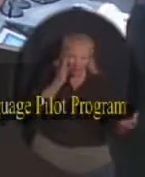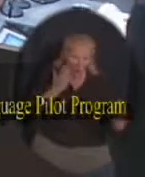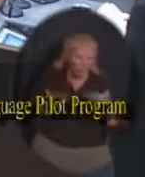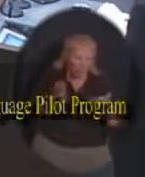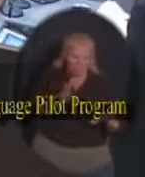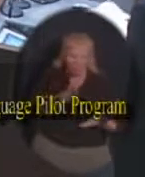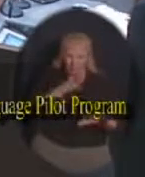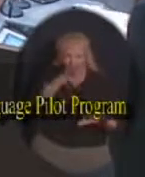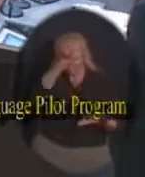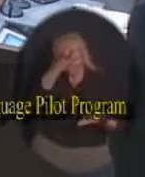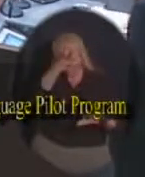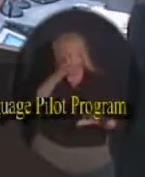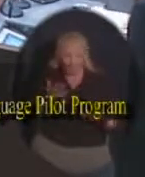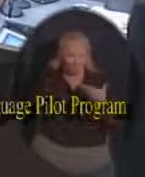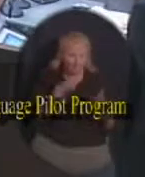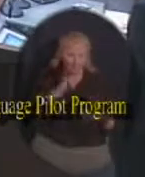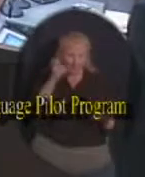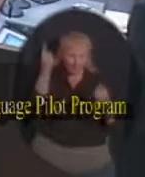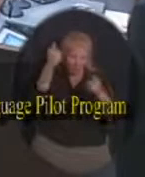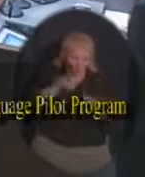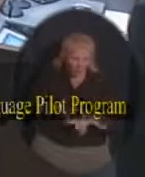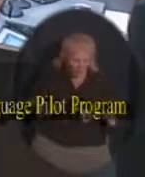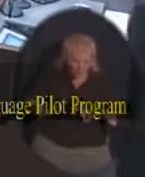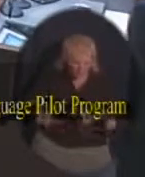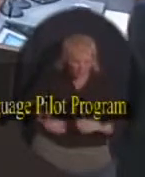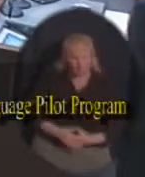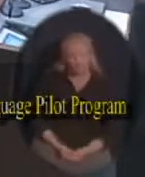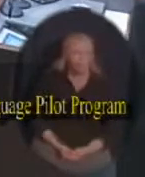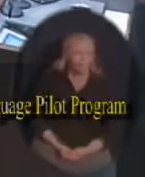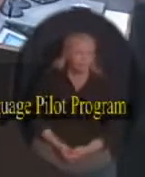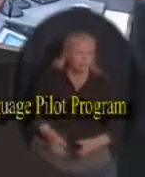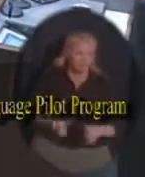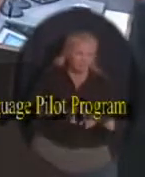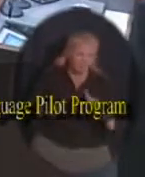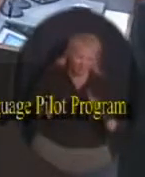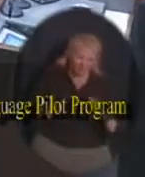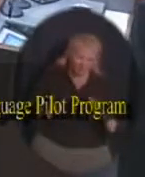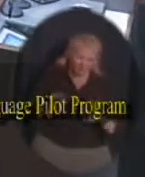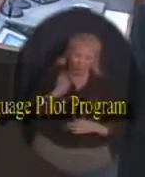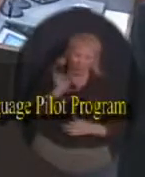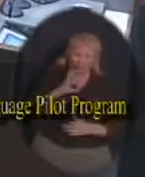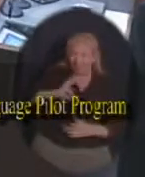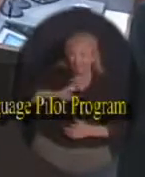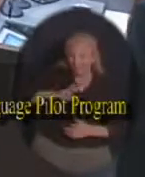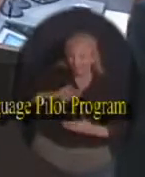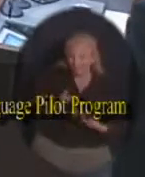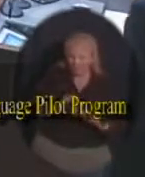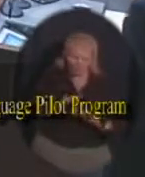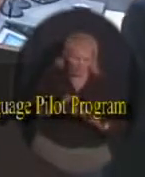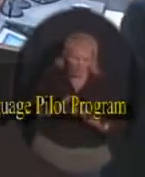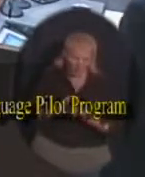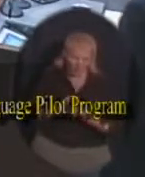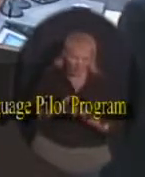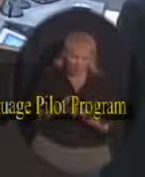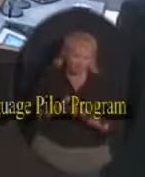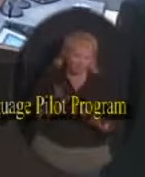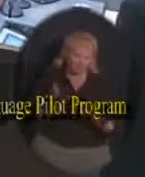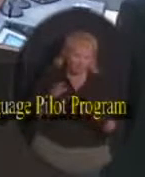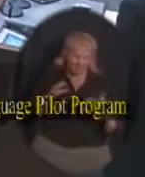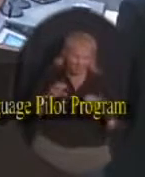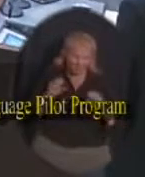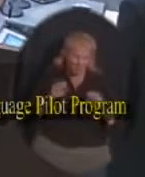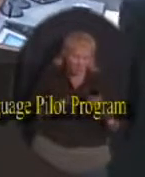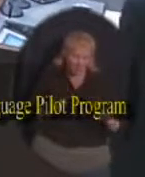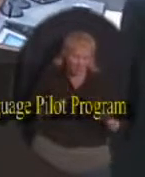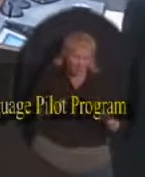agree, but again, that is also the voluntary part of this, that would be worked out with on an